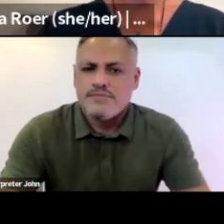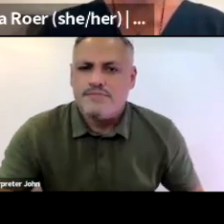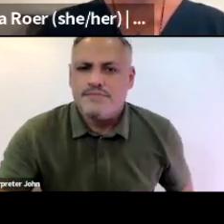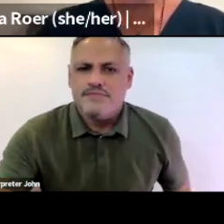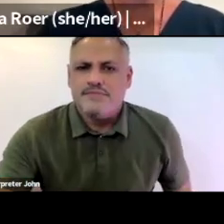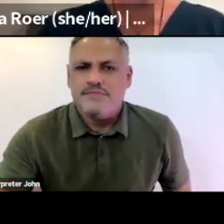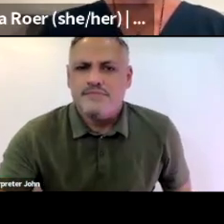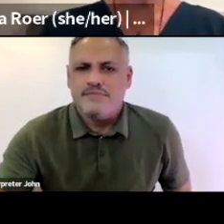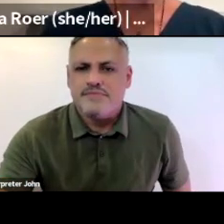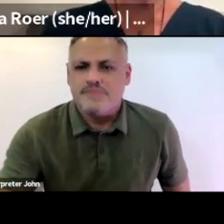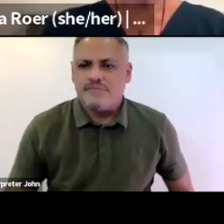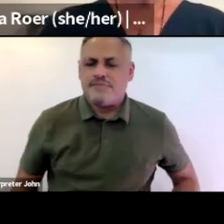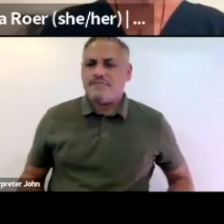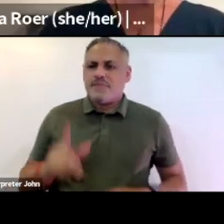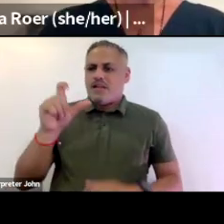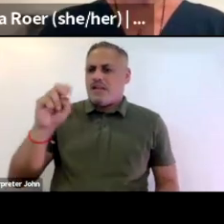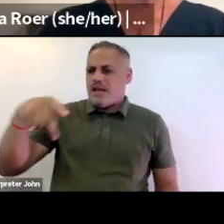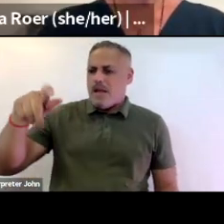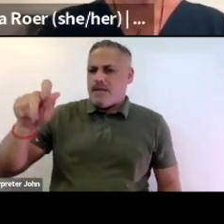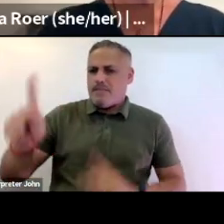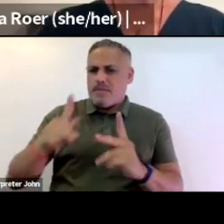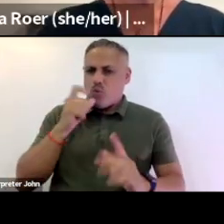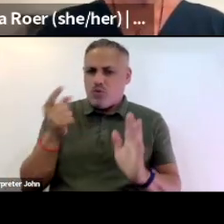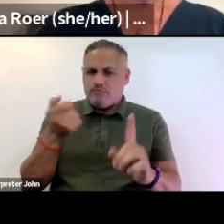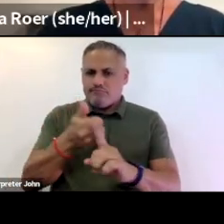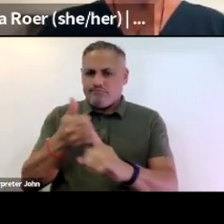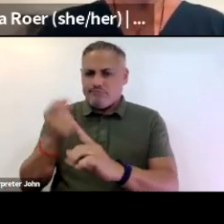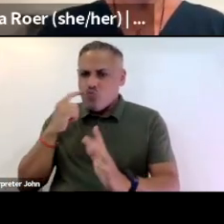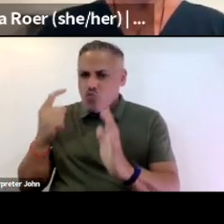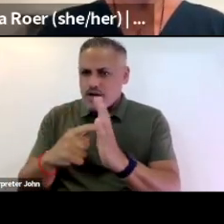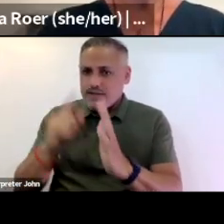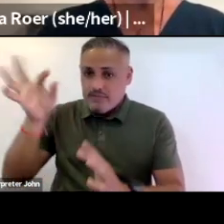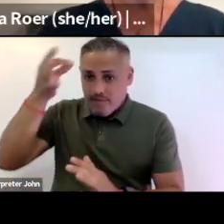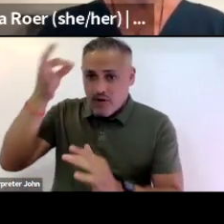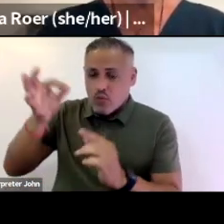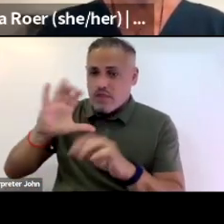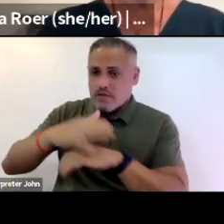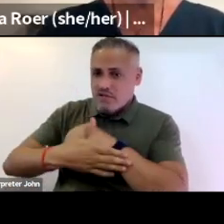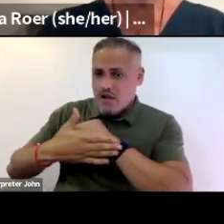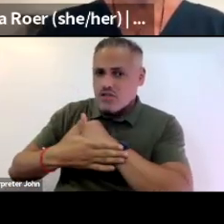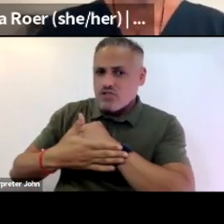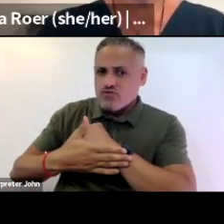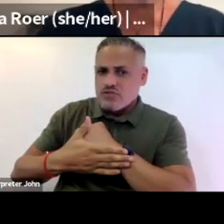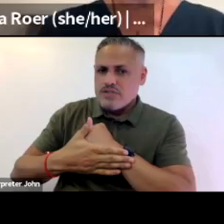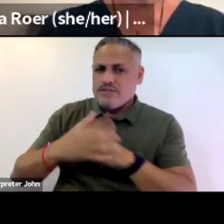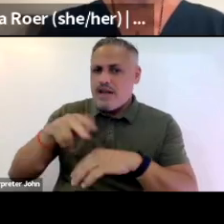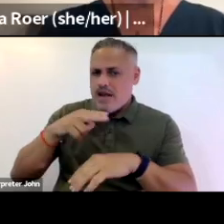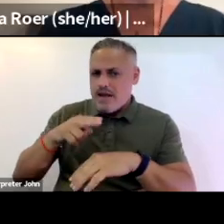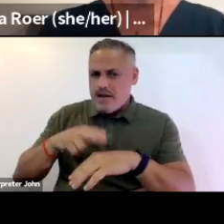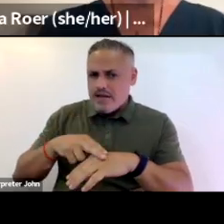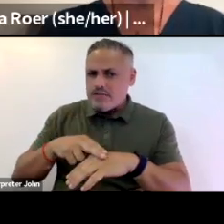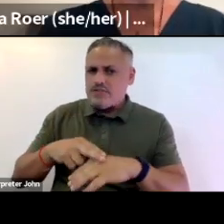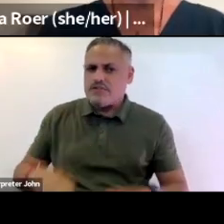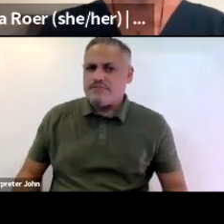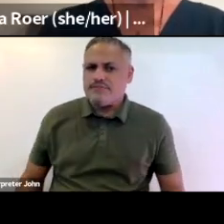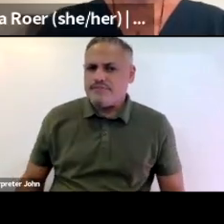unceded homeland of the Lenape people, who are recognized federally in this country as the Delaware Nation of Oklahoma and